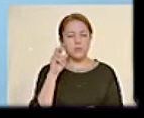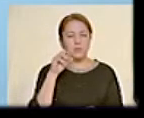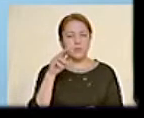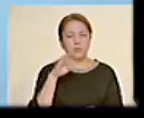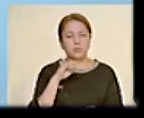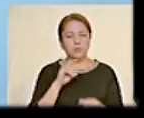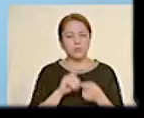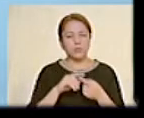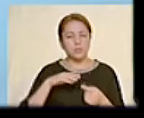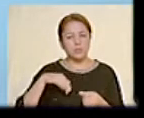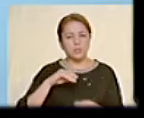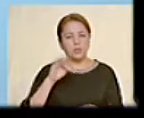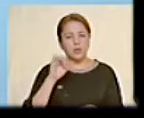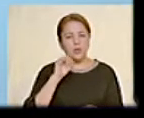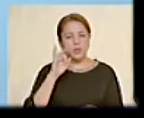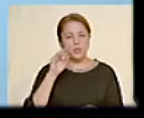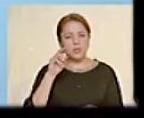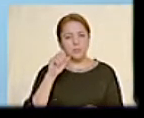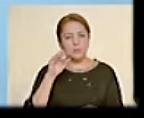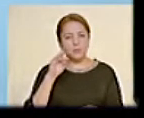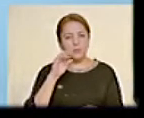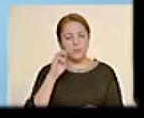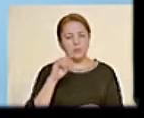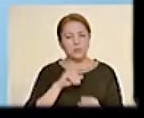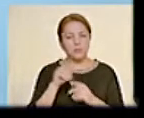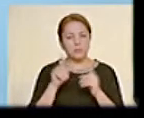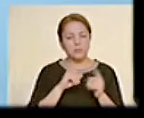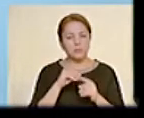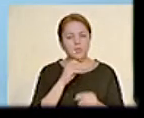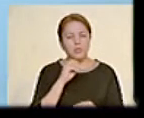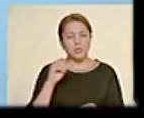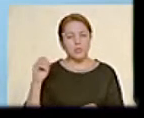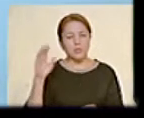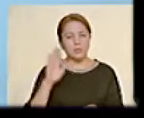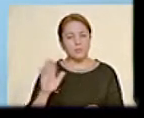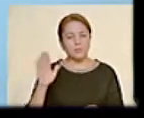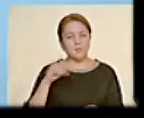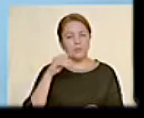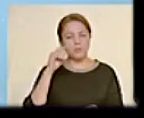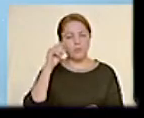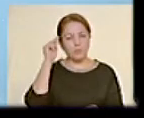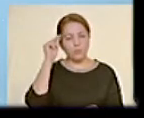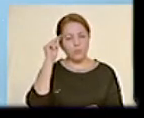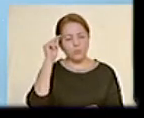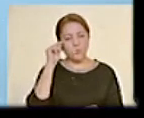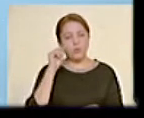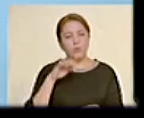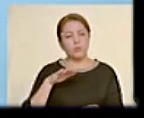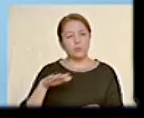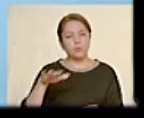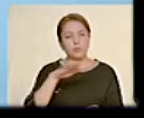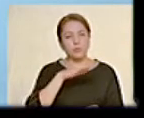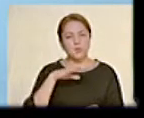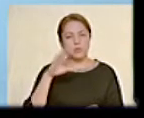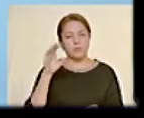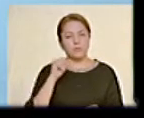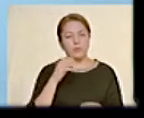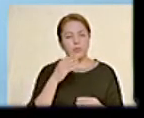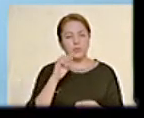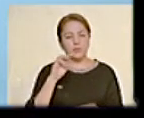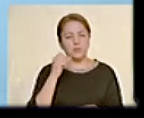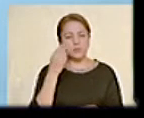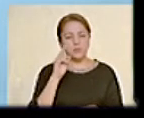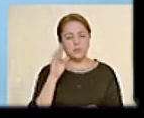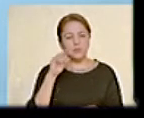keyin ARPANET tarmog'iga Yevropaning o'quv yurtlari va tashkilotlari ham ulandi. Shu tariqa bu tarmoq